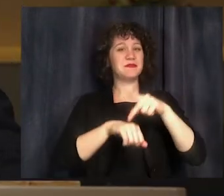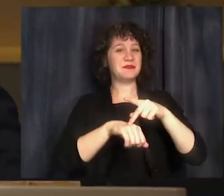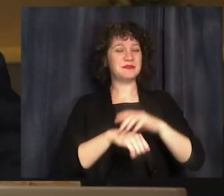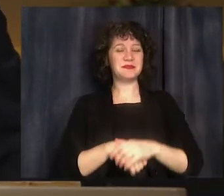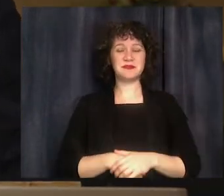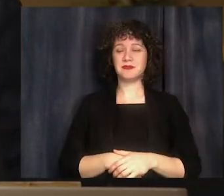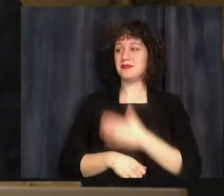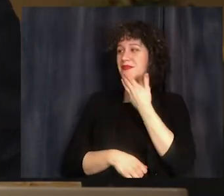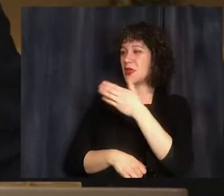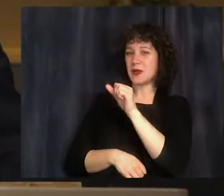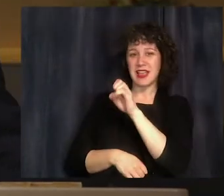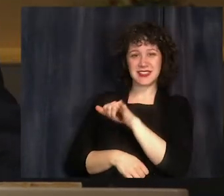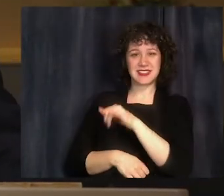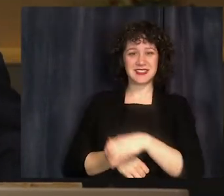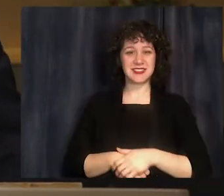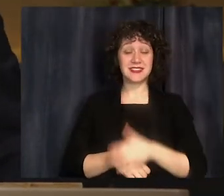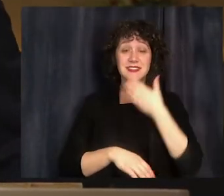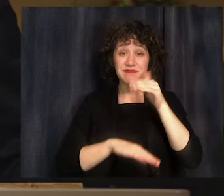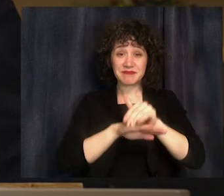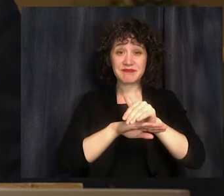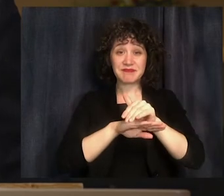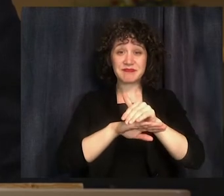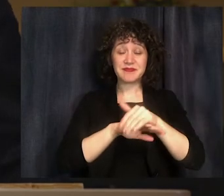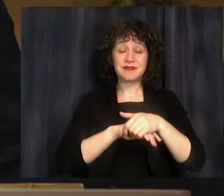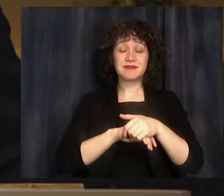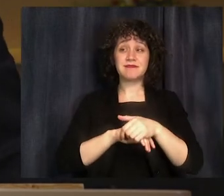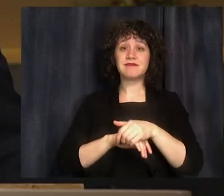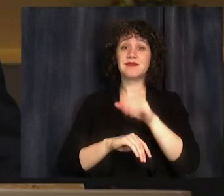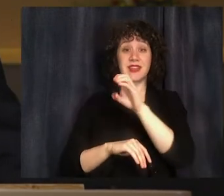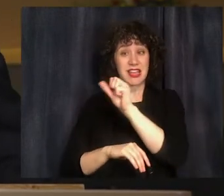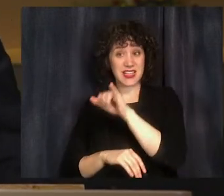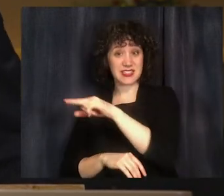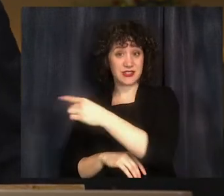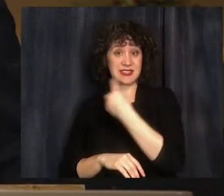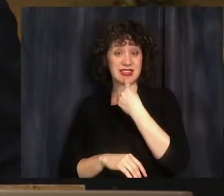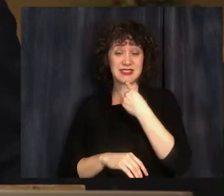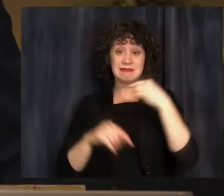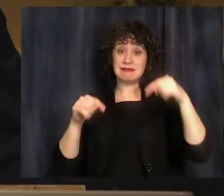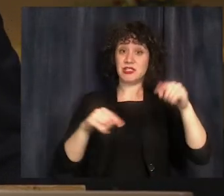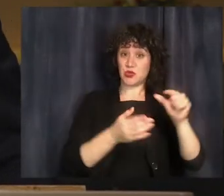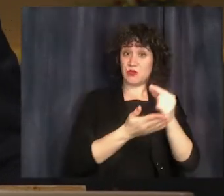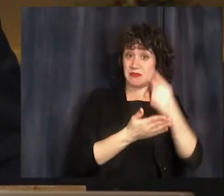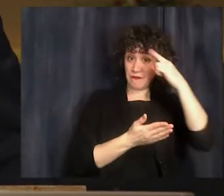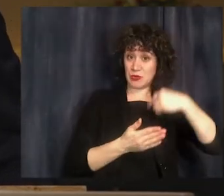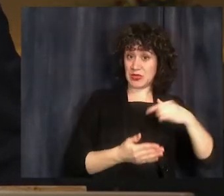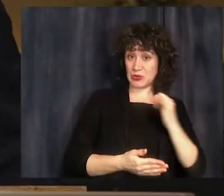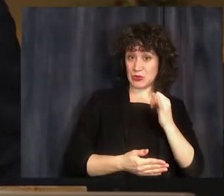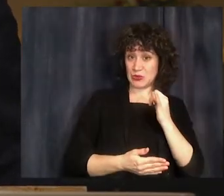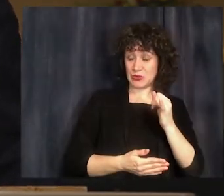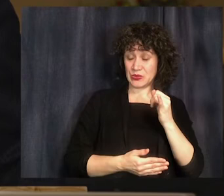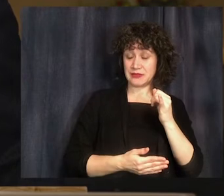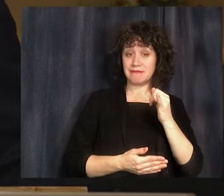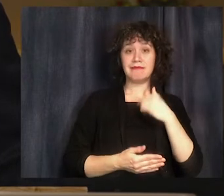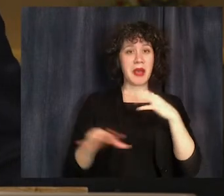Thank you, Casey. Good evening. As Casey just stated, this is a graduation for me too, for I'm leaving